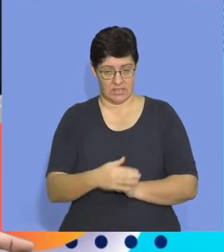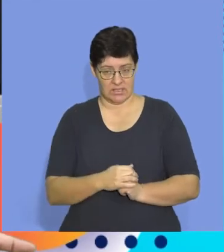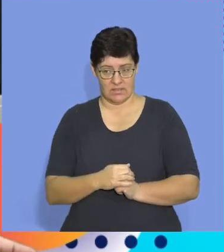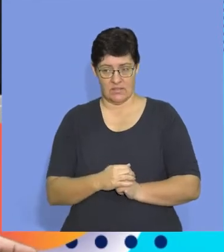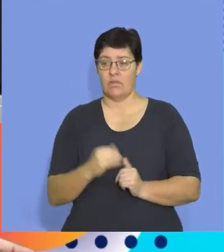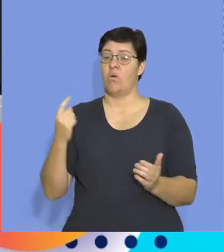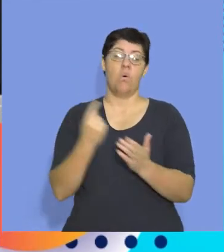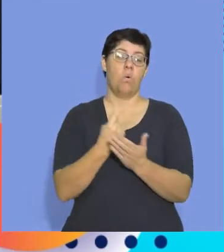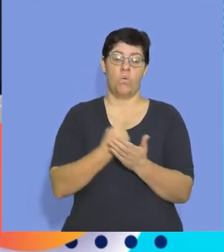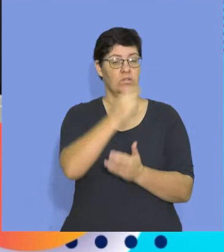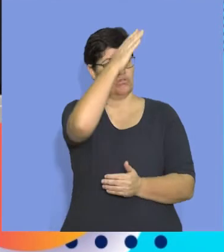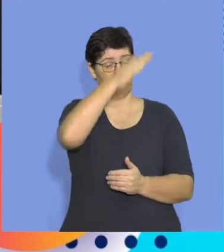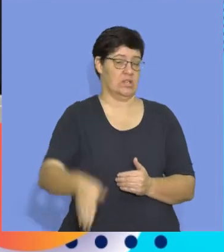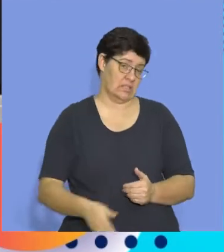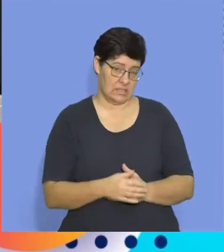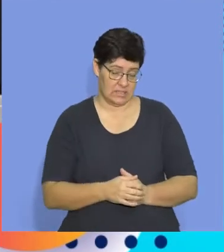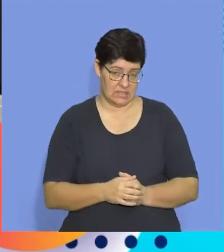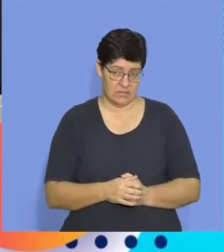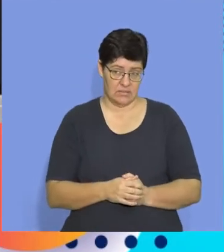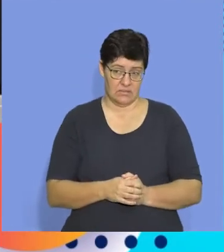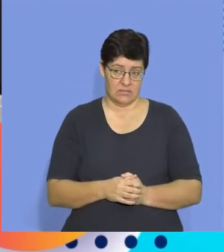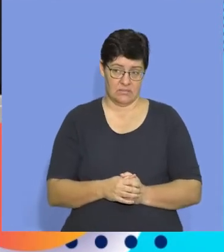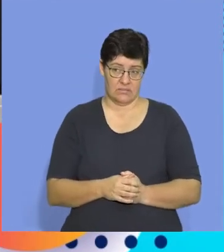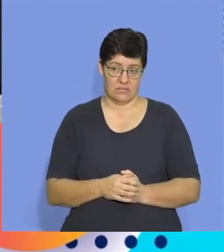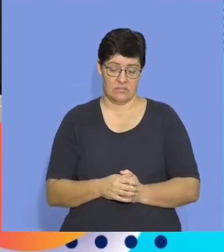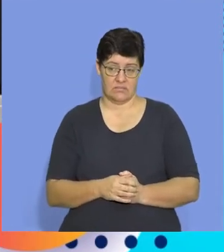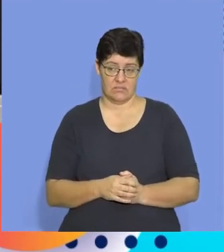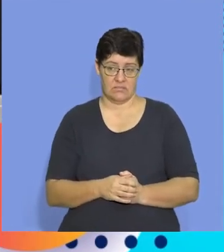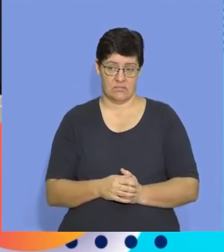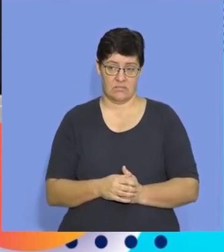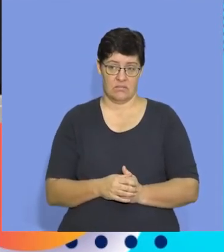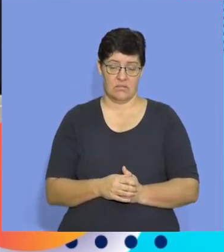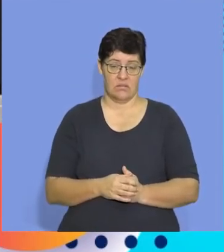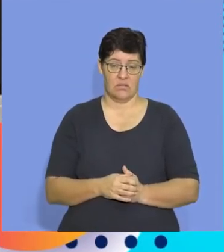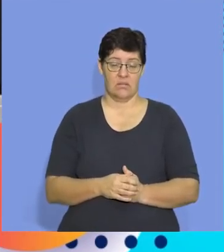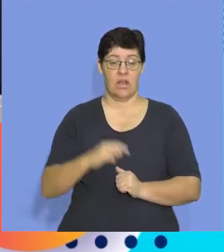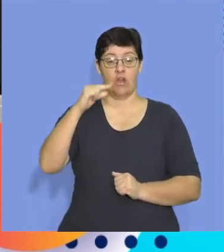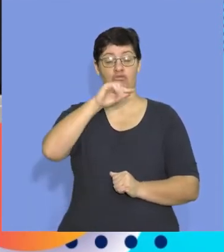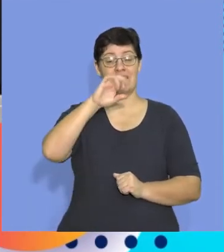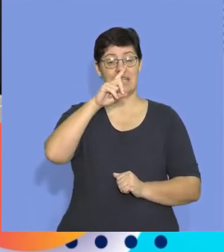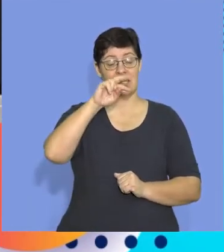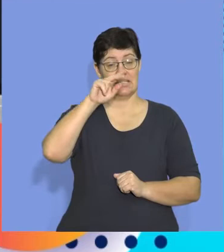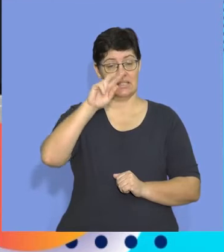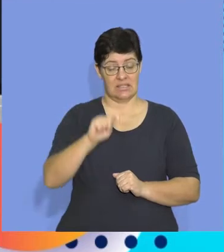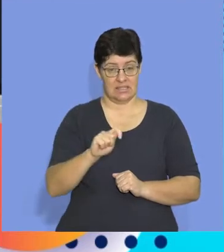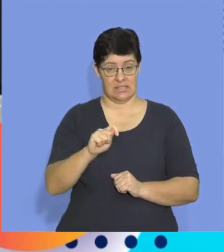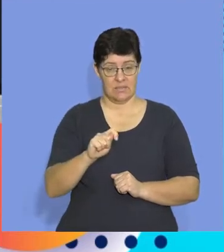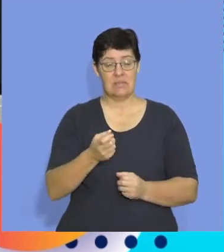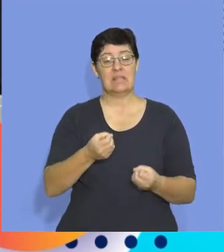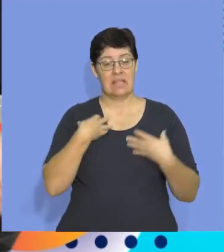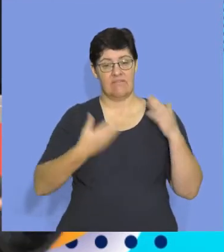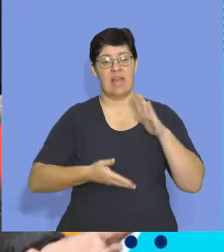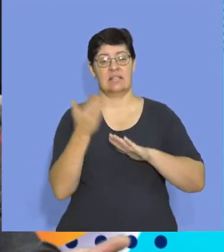get straight lines. The gradient of this graph must give me the